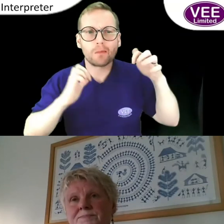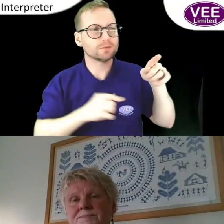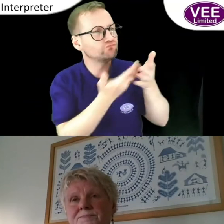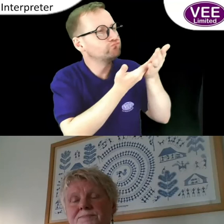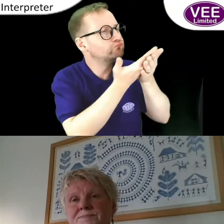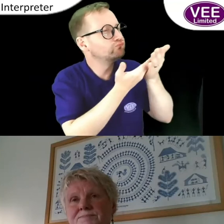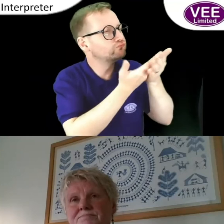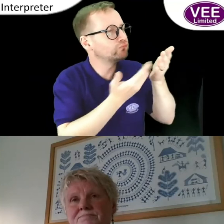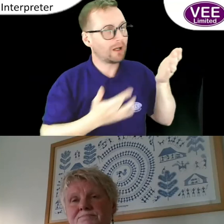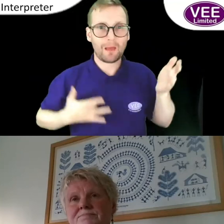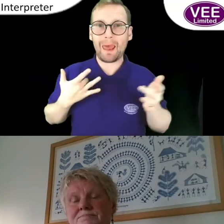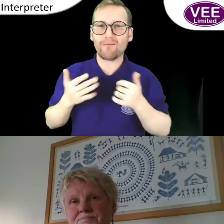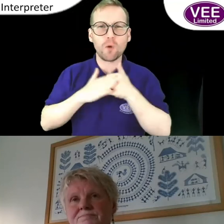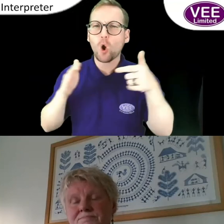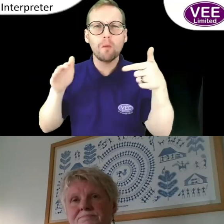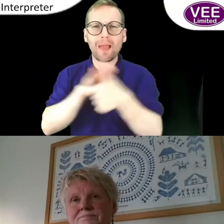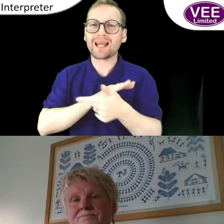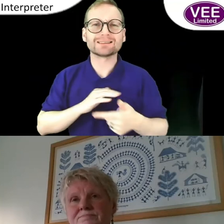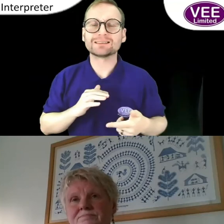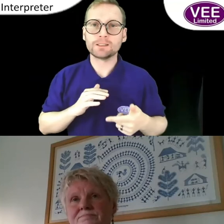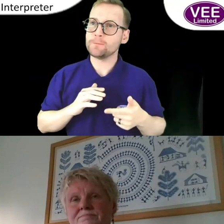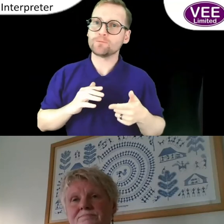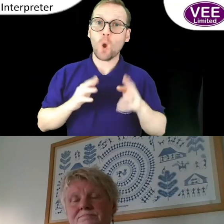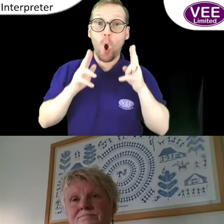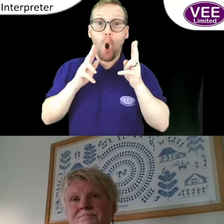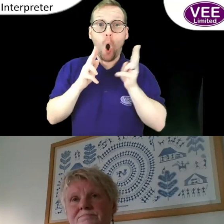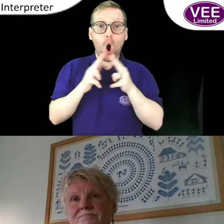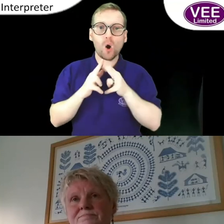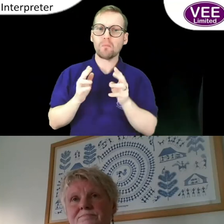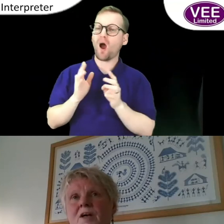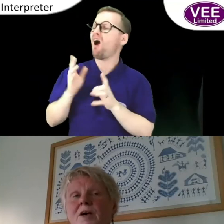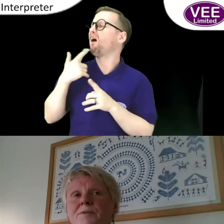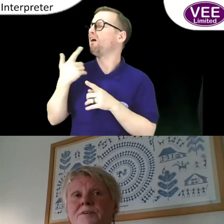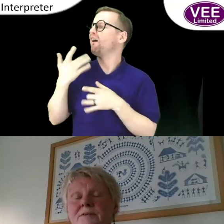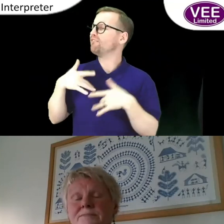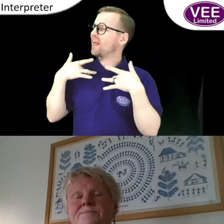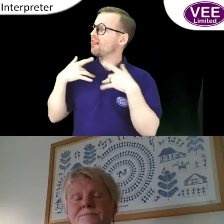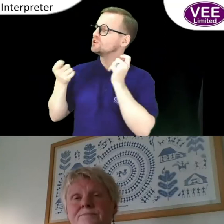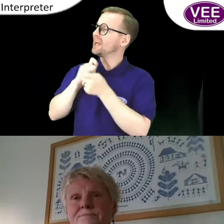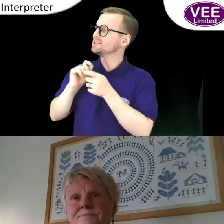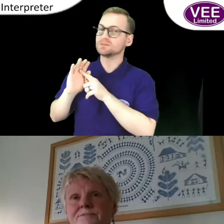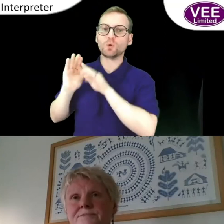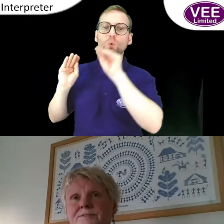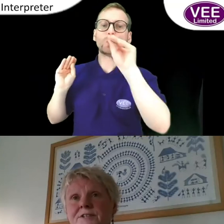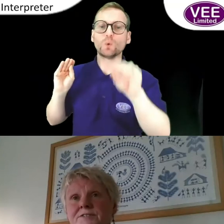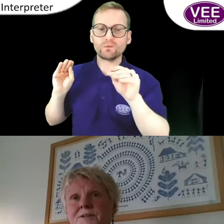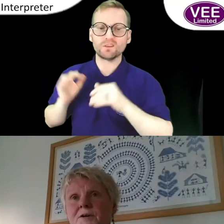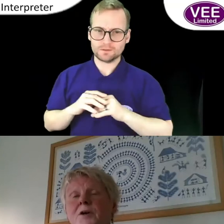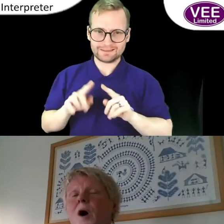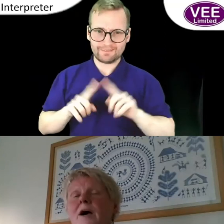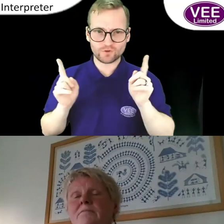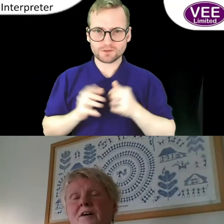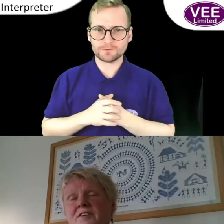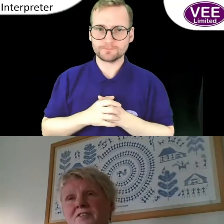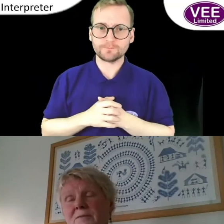much more complex than that. People don't leave their homes for the sake of it. They leave, Jill. Yes.